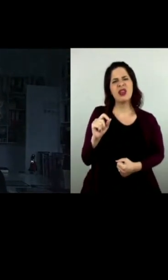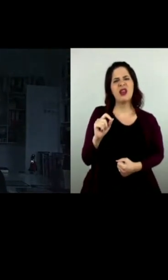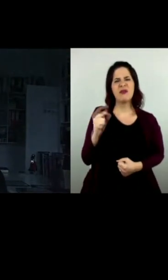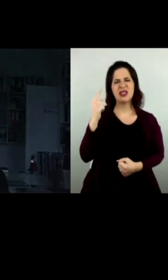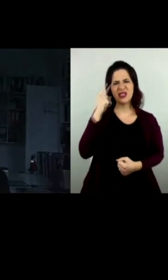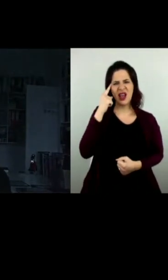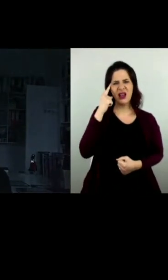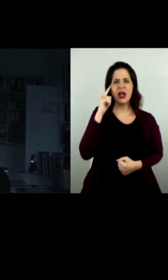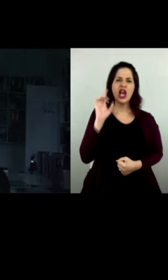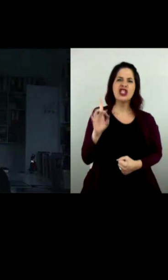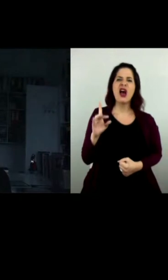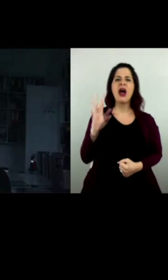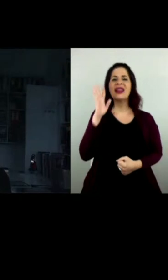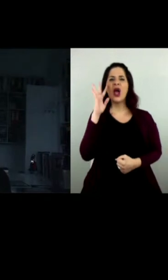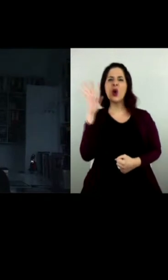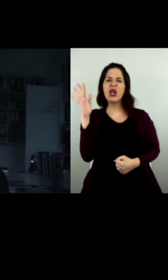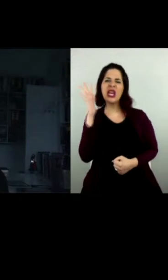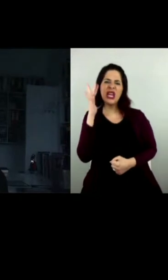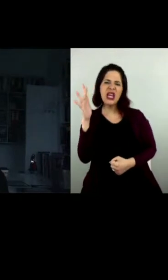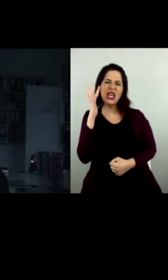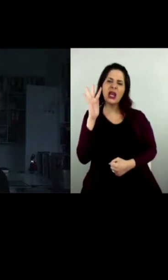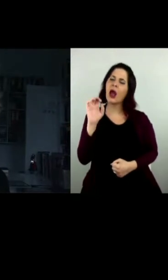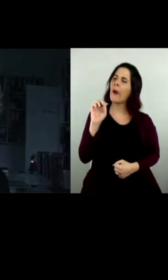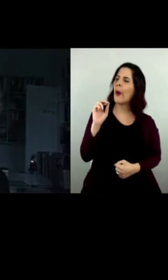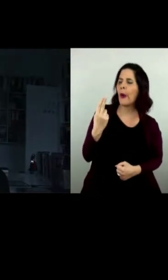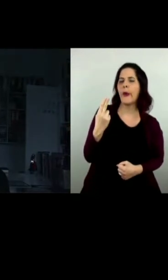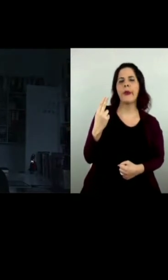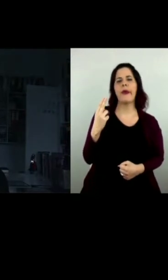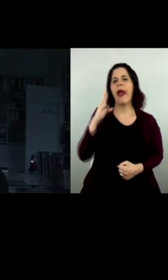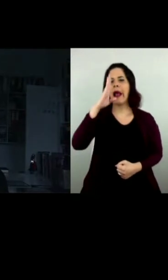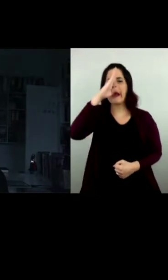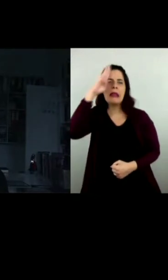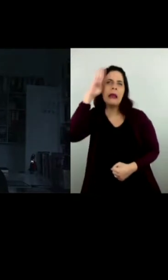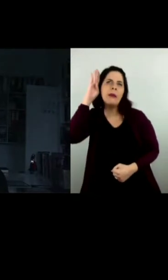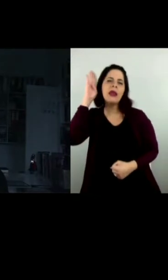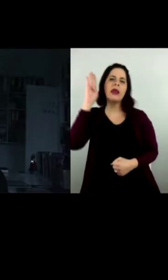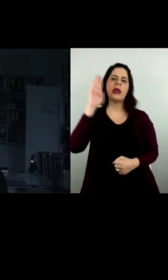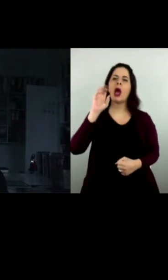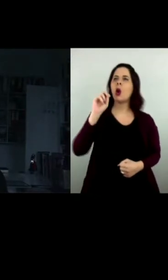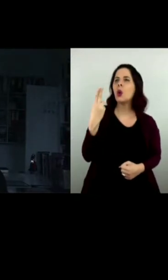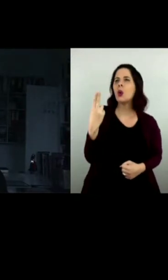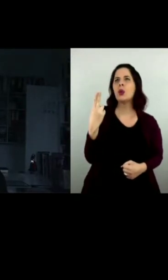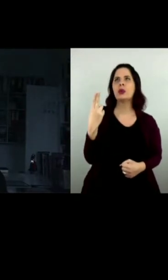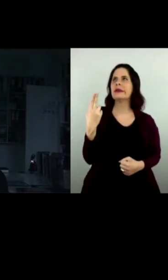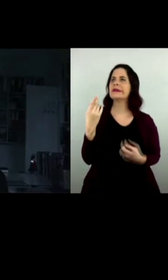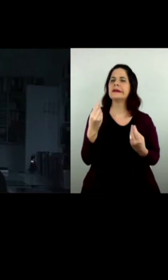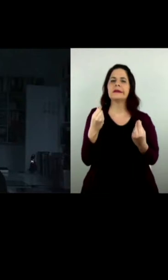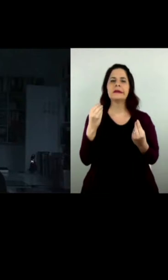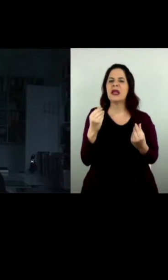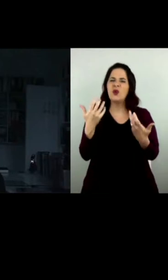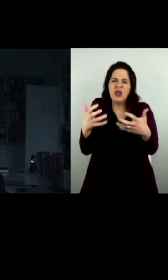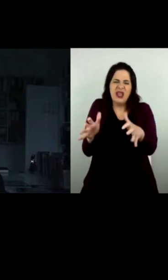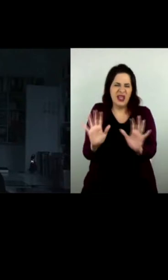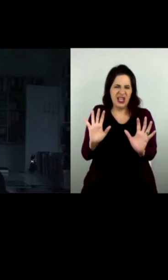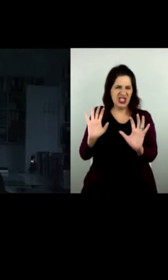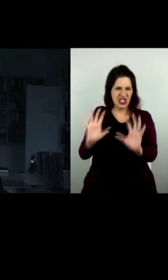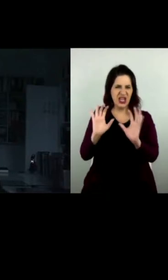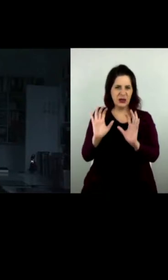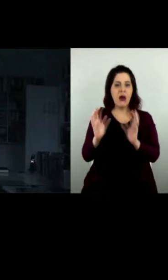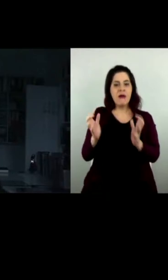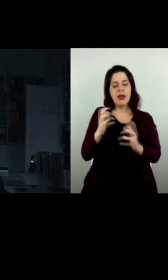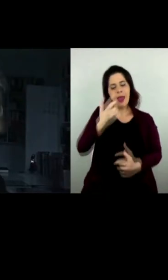of view or an academic or a scholarly point of view, but to talk about it from a filmmaker's,